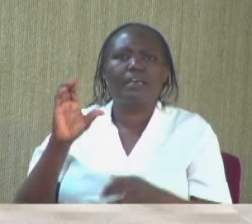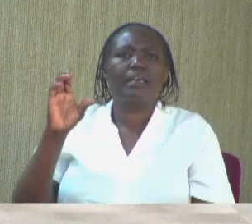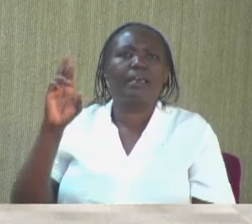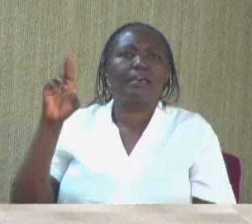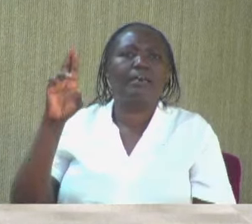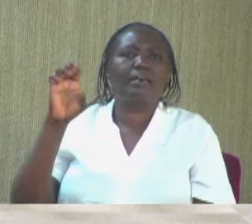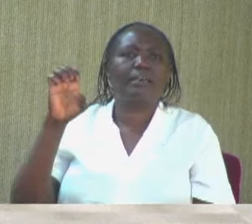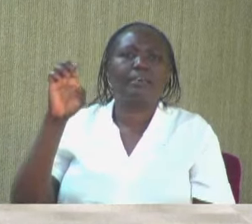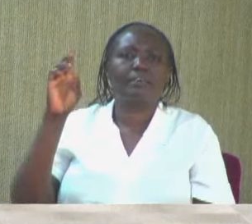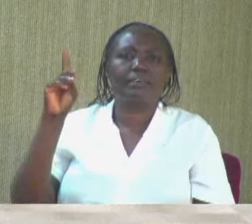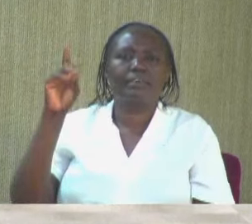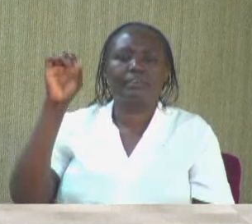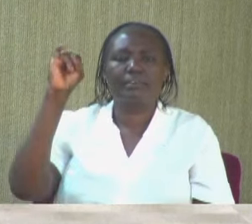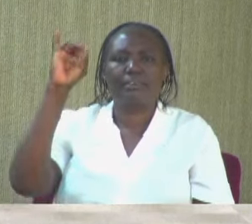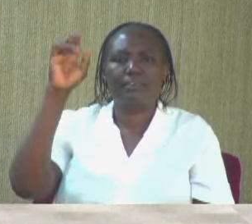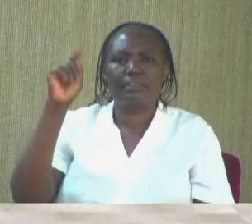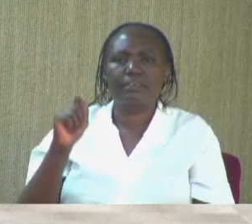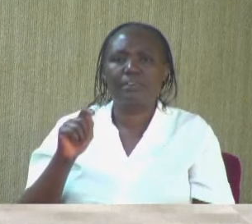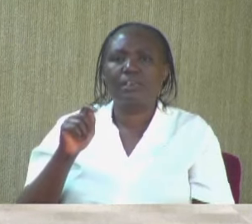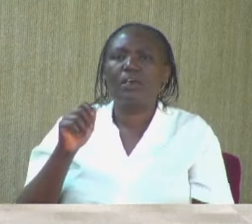covered this yesterday.